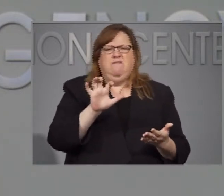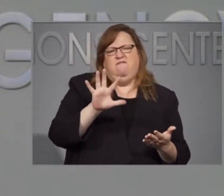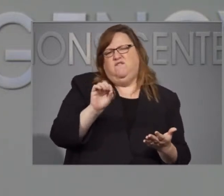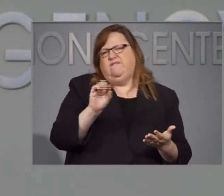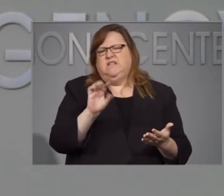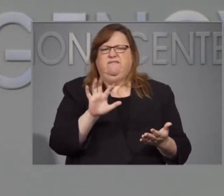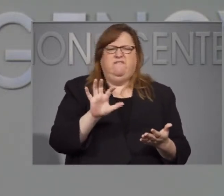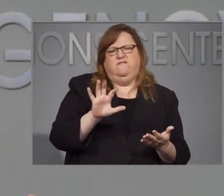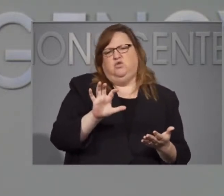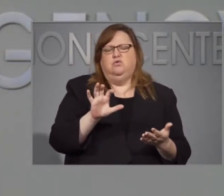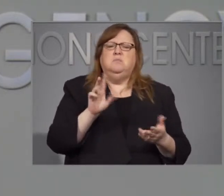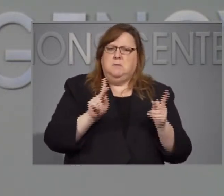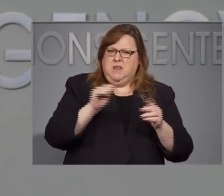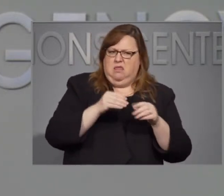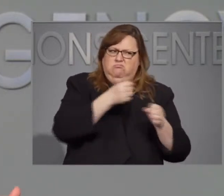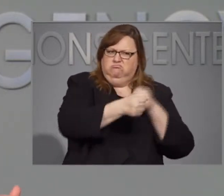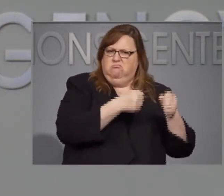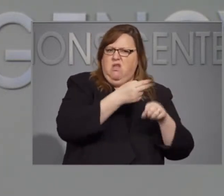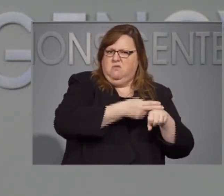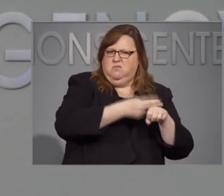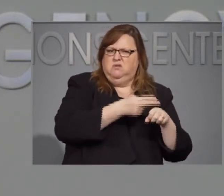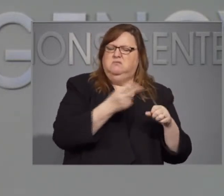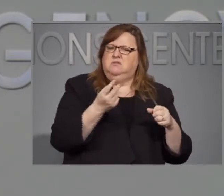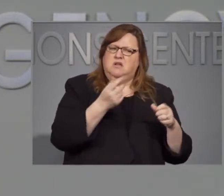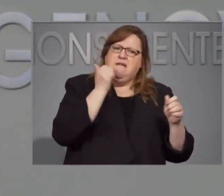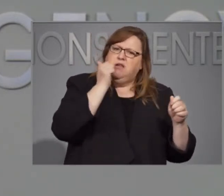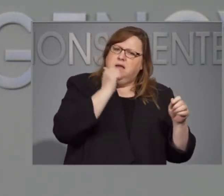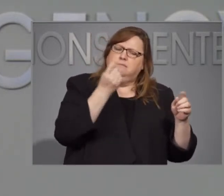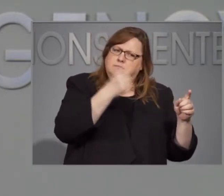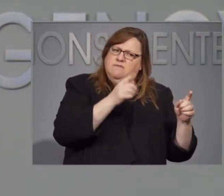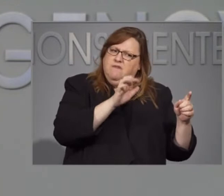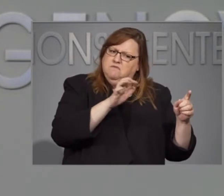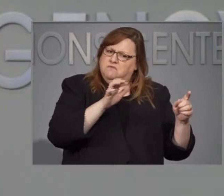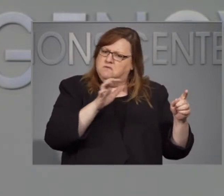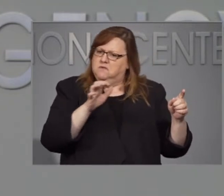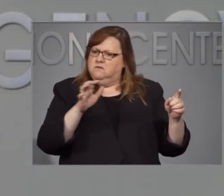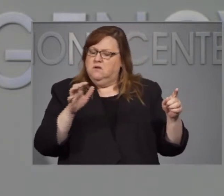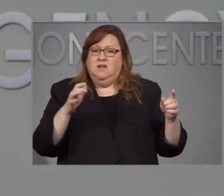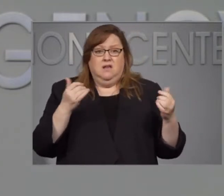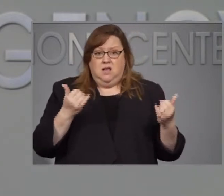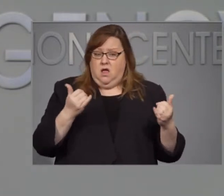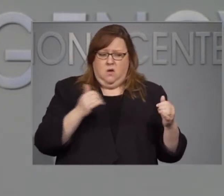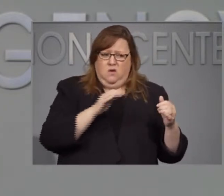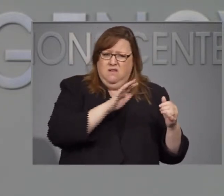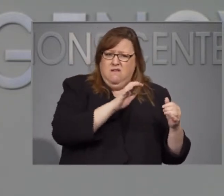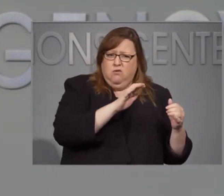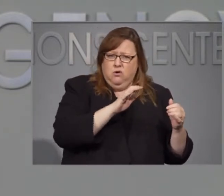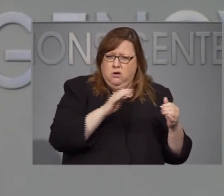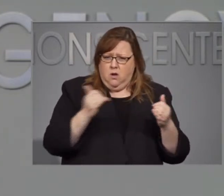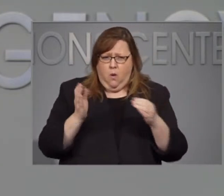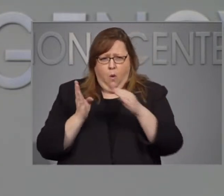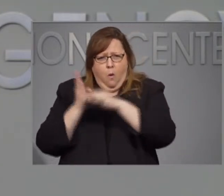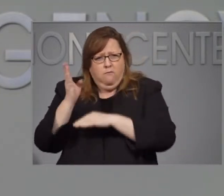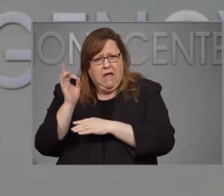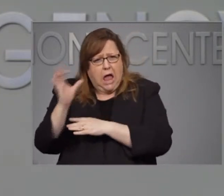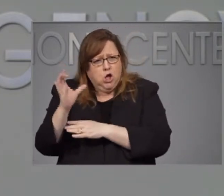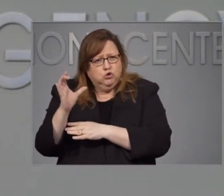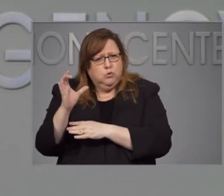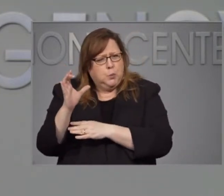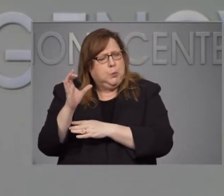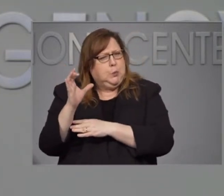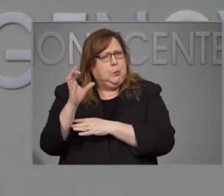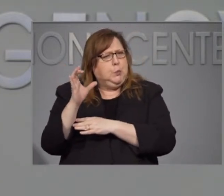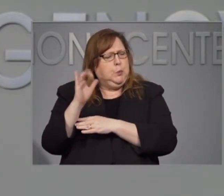in the last 2 to 3 weeks, we've seen that go from the mid 500s to now over 800. That is a significant change,